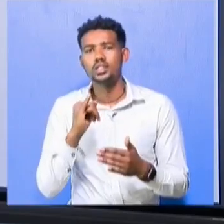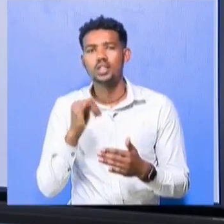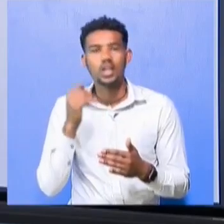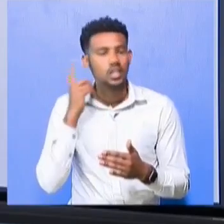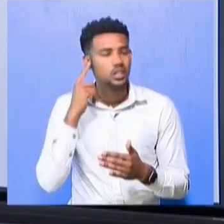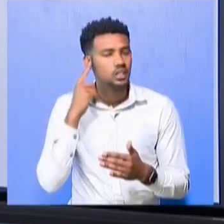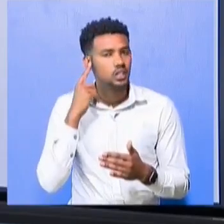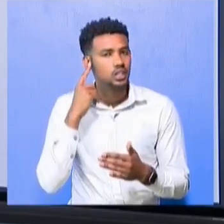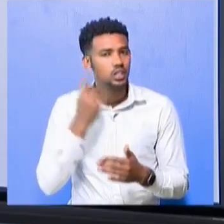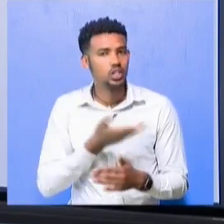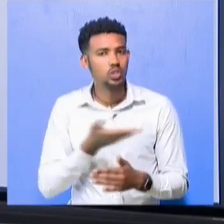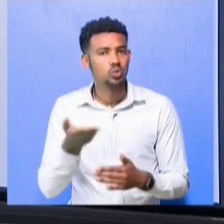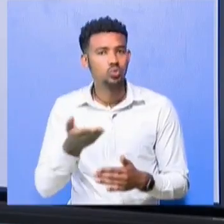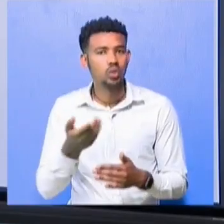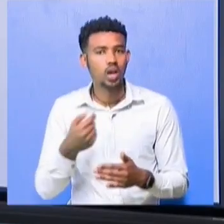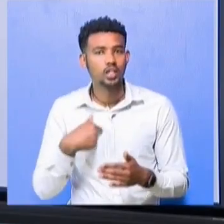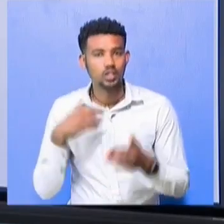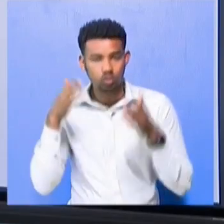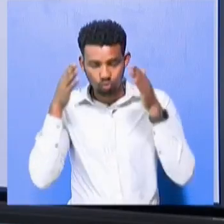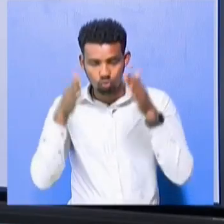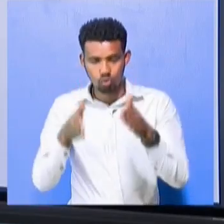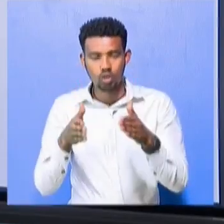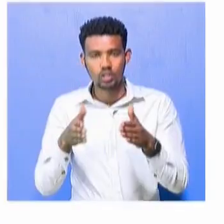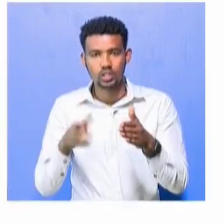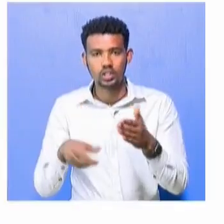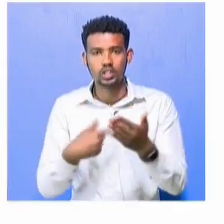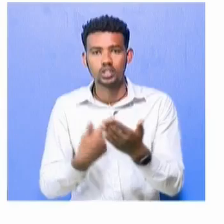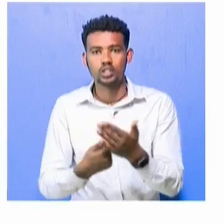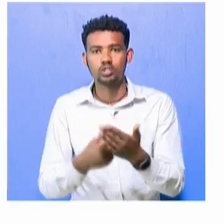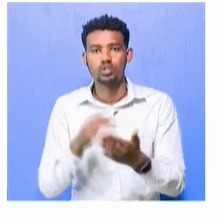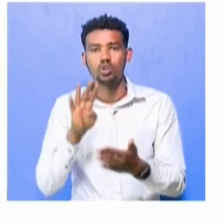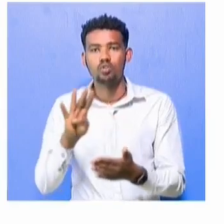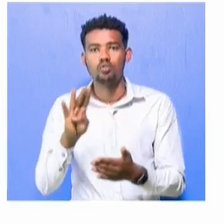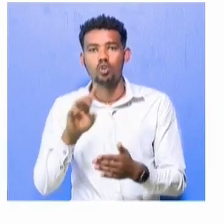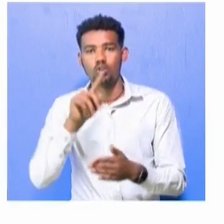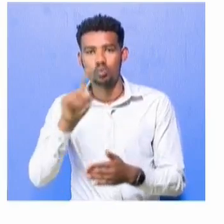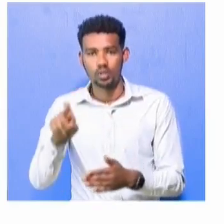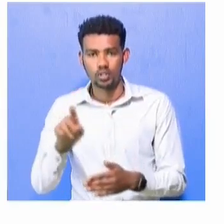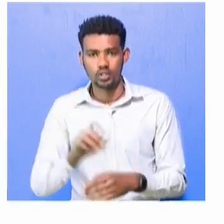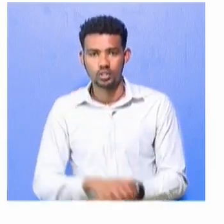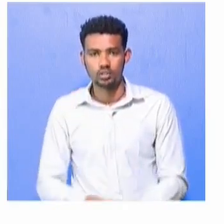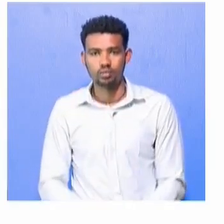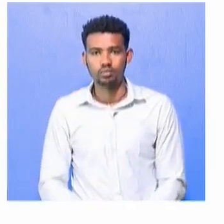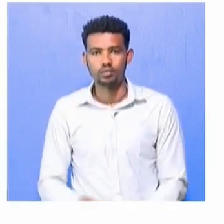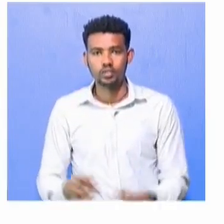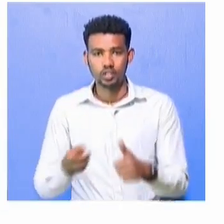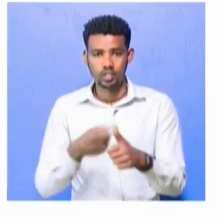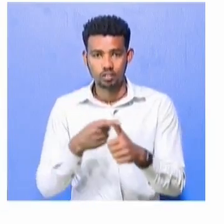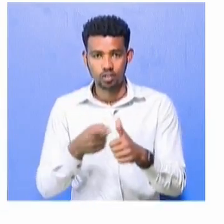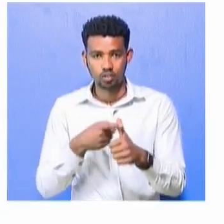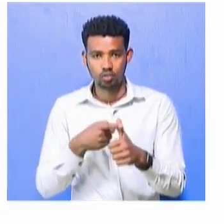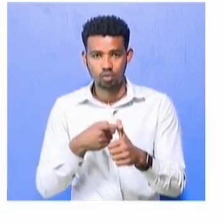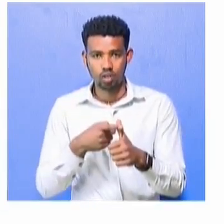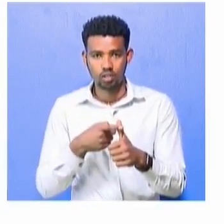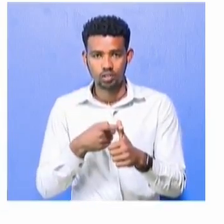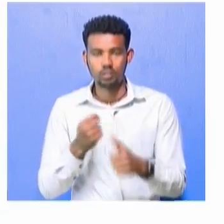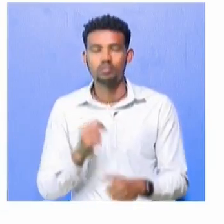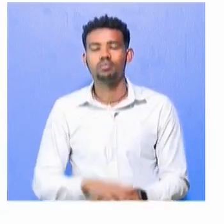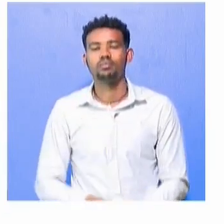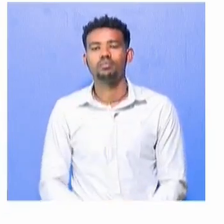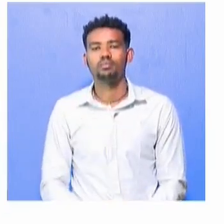texts, please, I need you to focus on these 4 questions. The first one is,